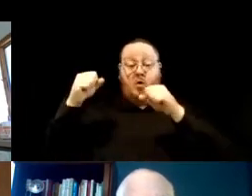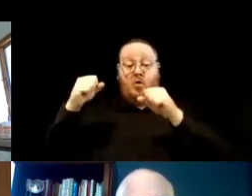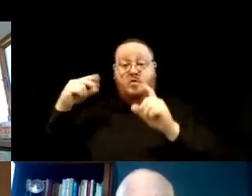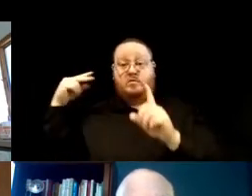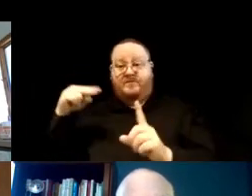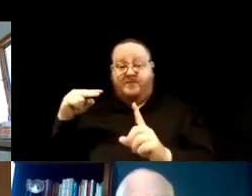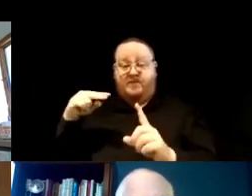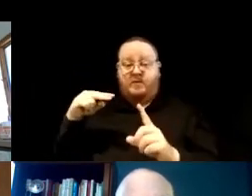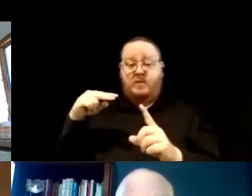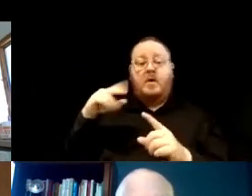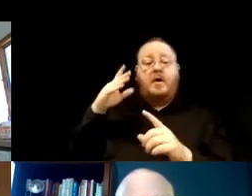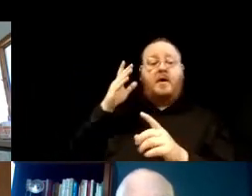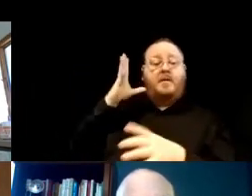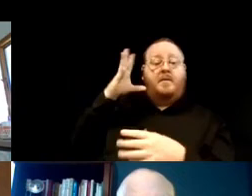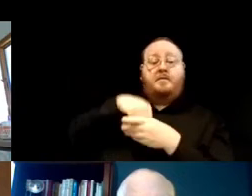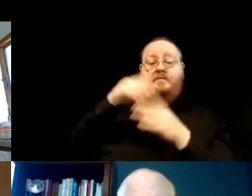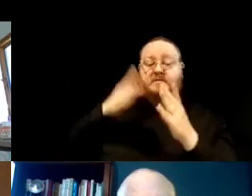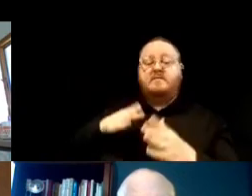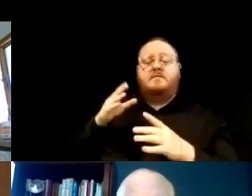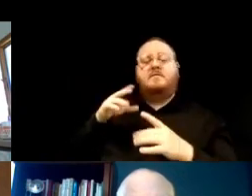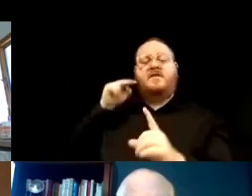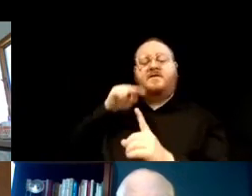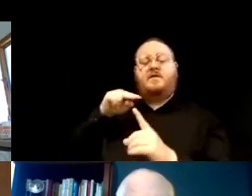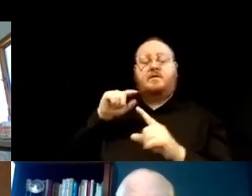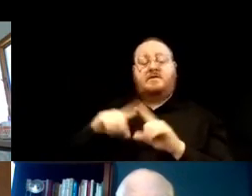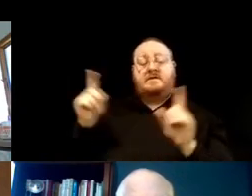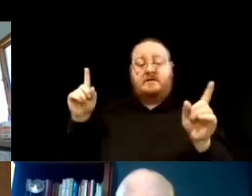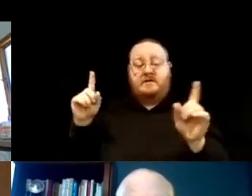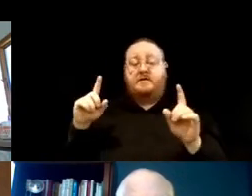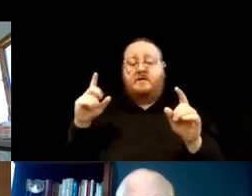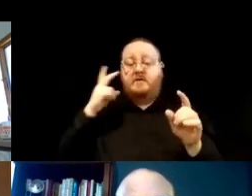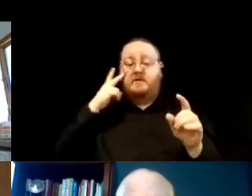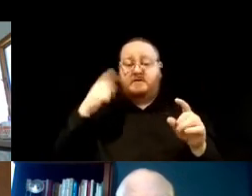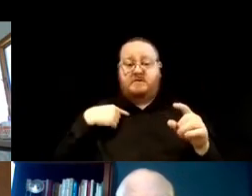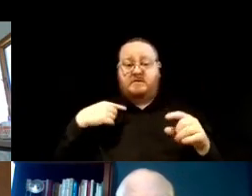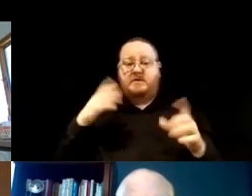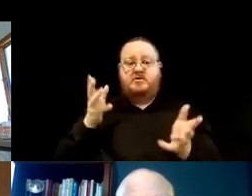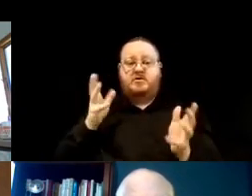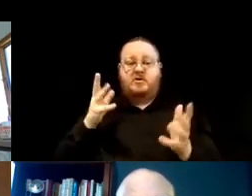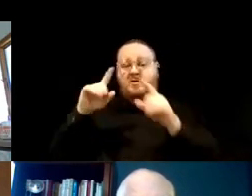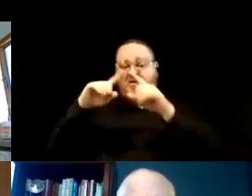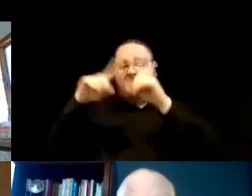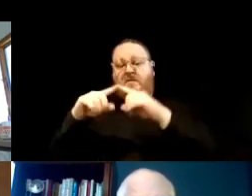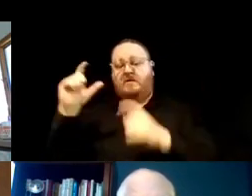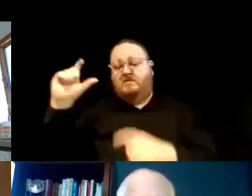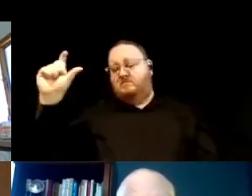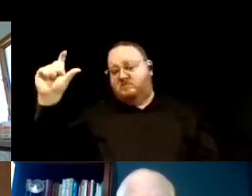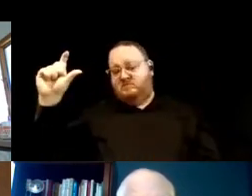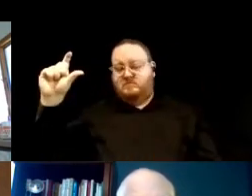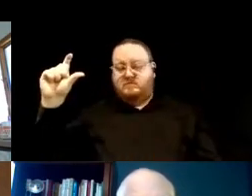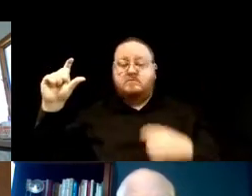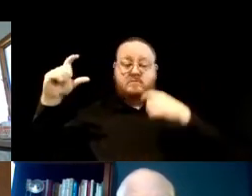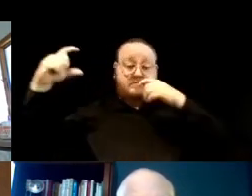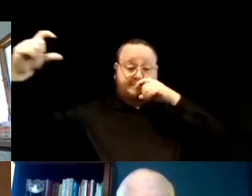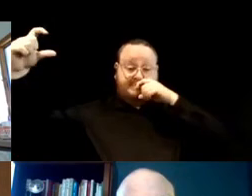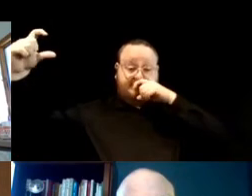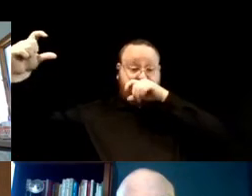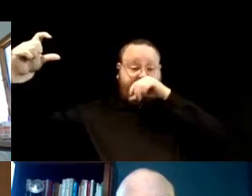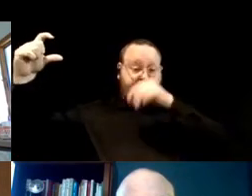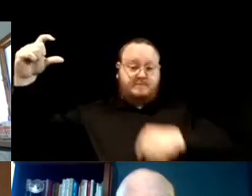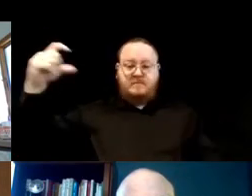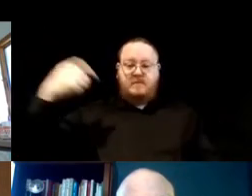screen presentation, you probably saw me talking in a box in the right corner, right? I don't see me.